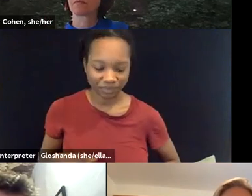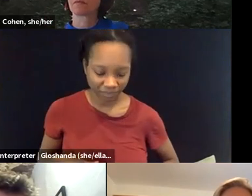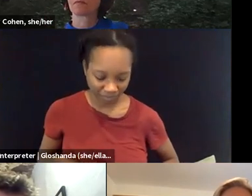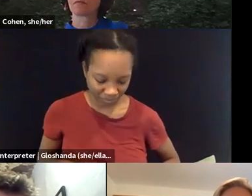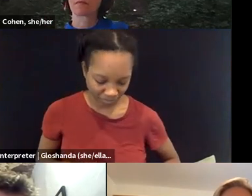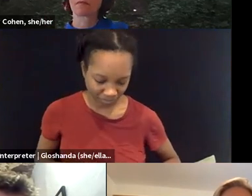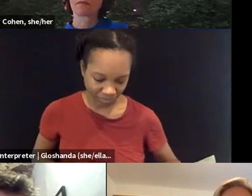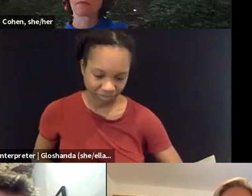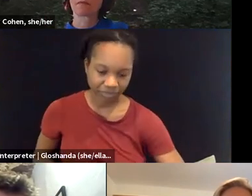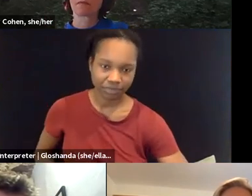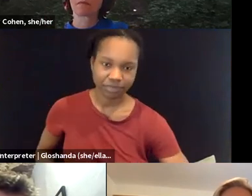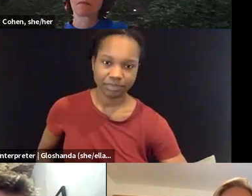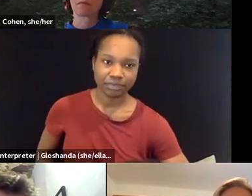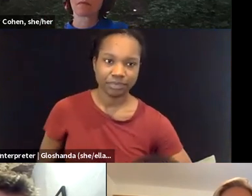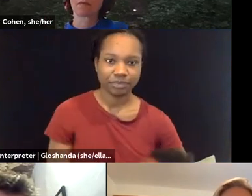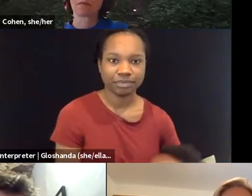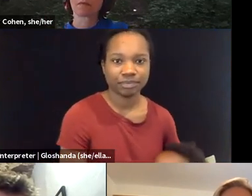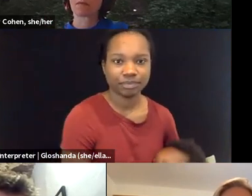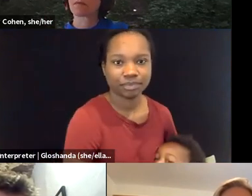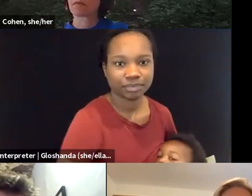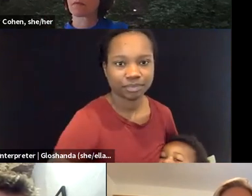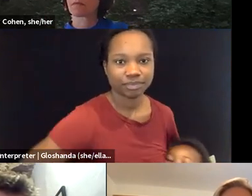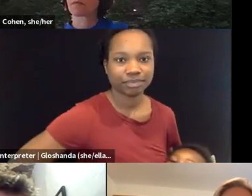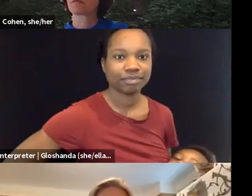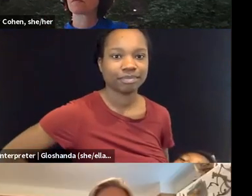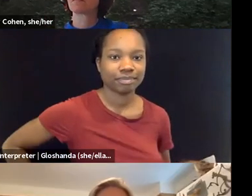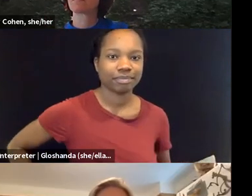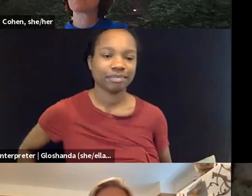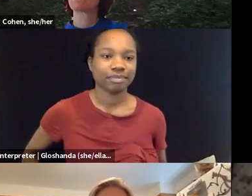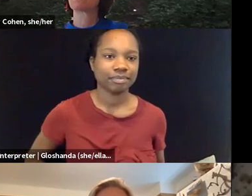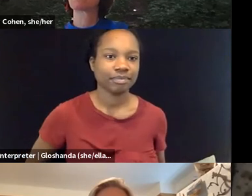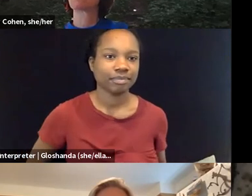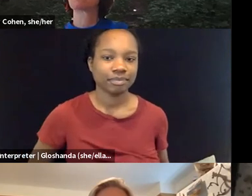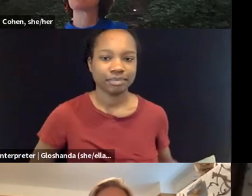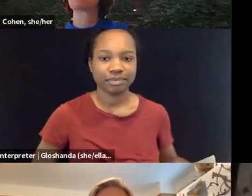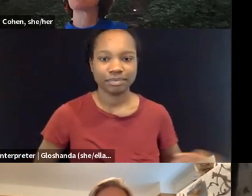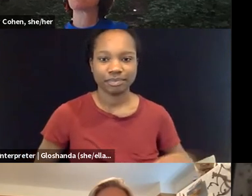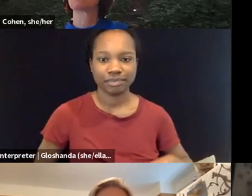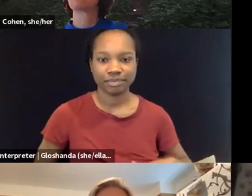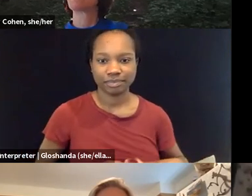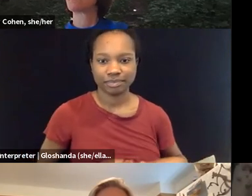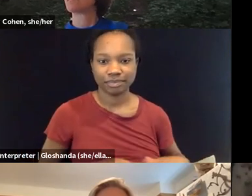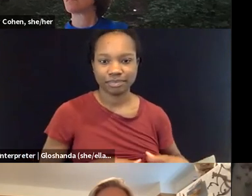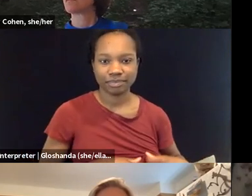close out. She got a little baby in her arms. Well done. Yes.